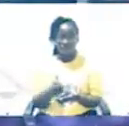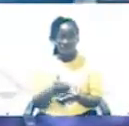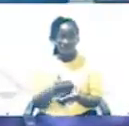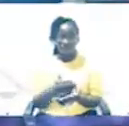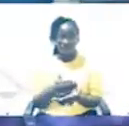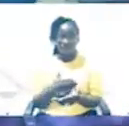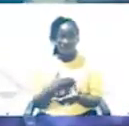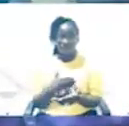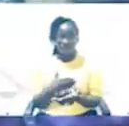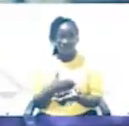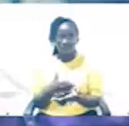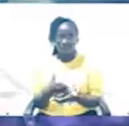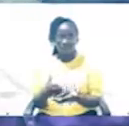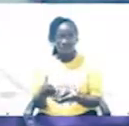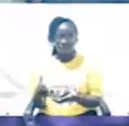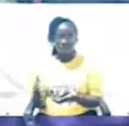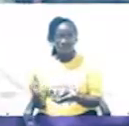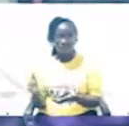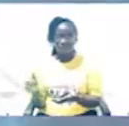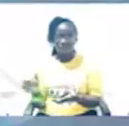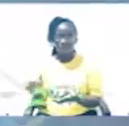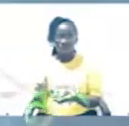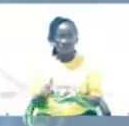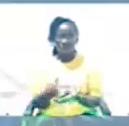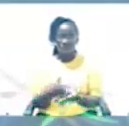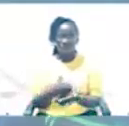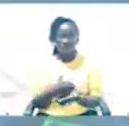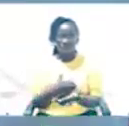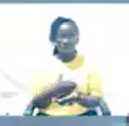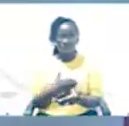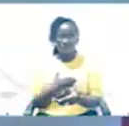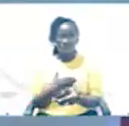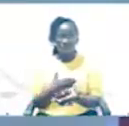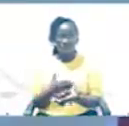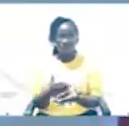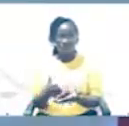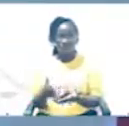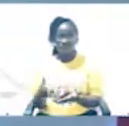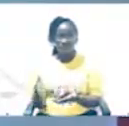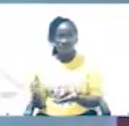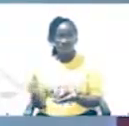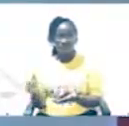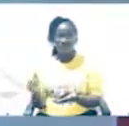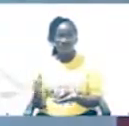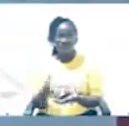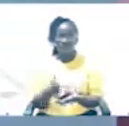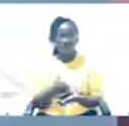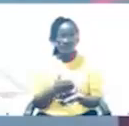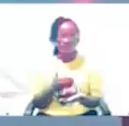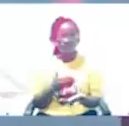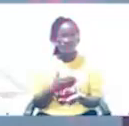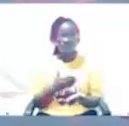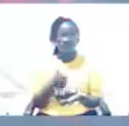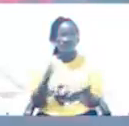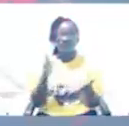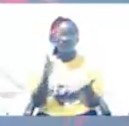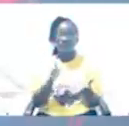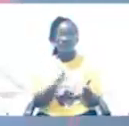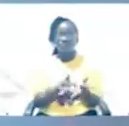tonight? Come, Jesus is calling you. Hear the glad message. Jesus is calling you tonight.